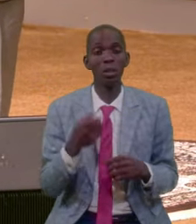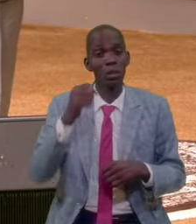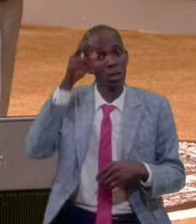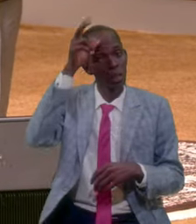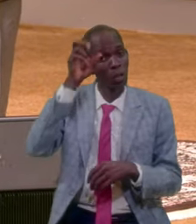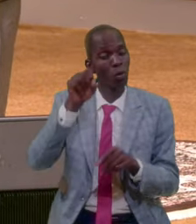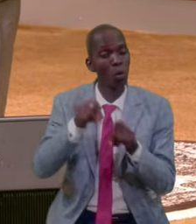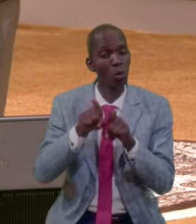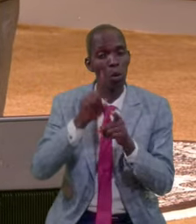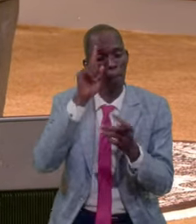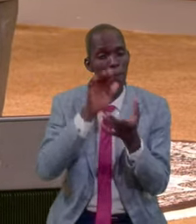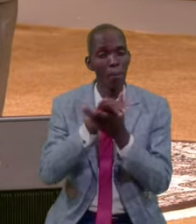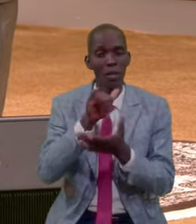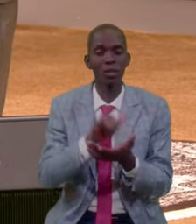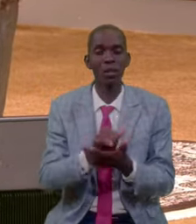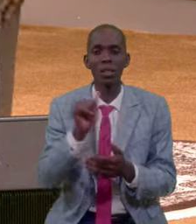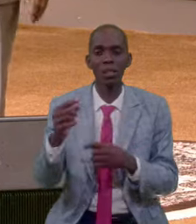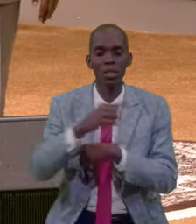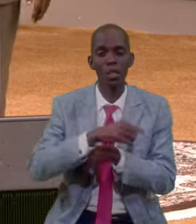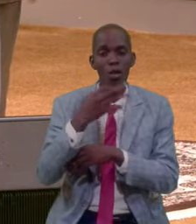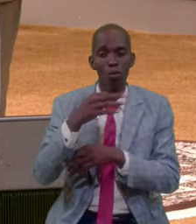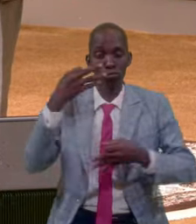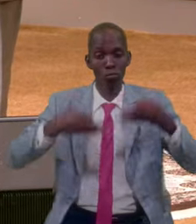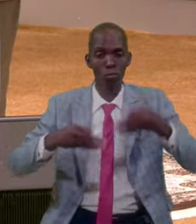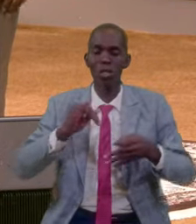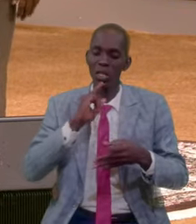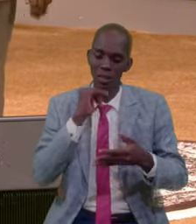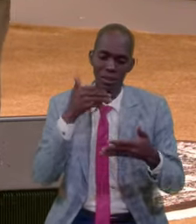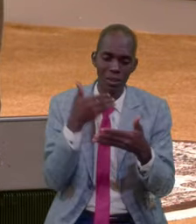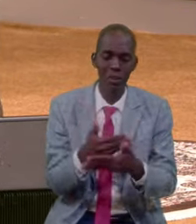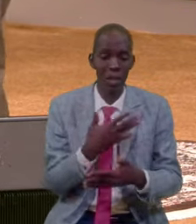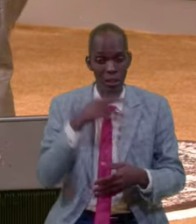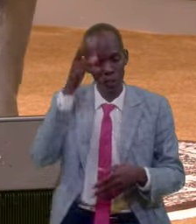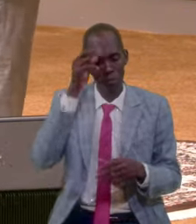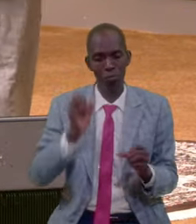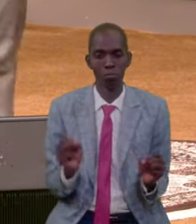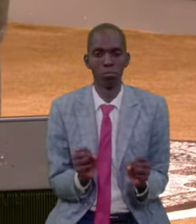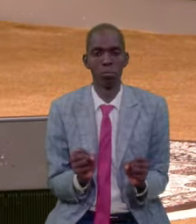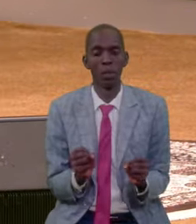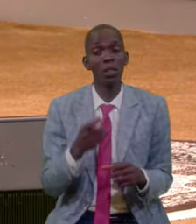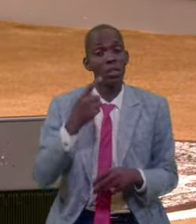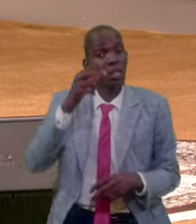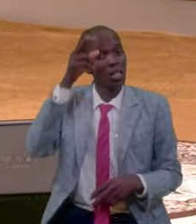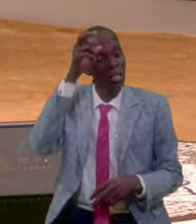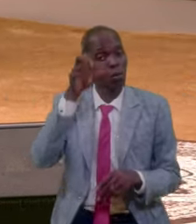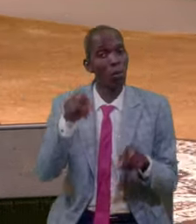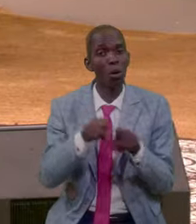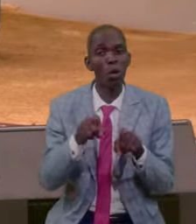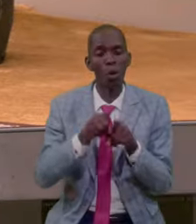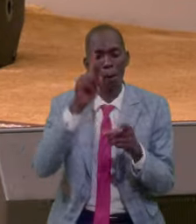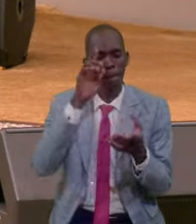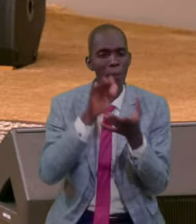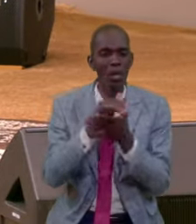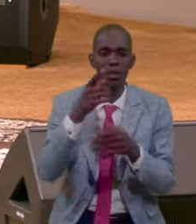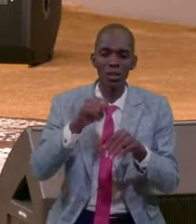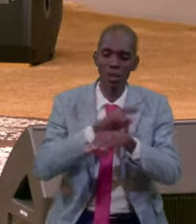that a day of reckoning is coming, and they tremble. The devil also believe the nature